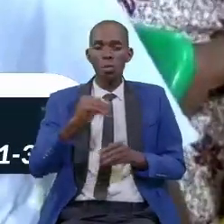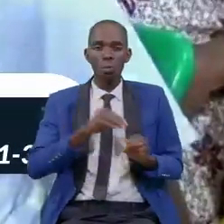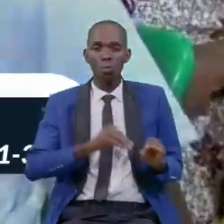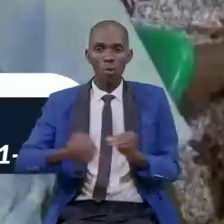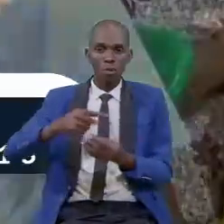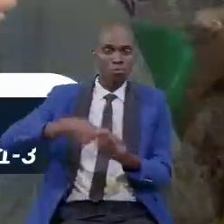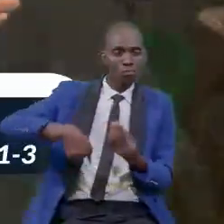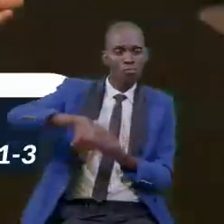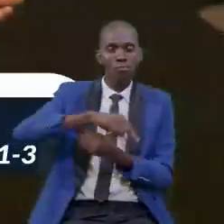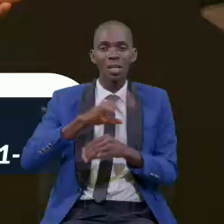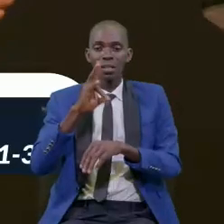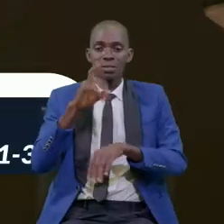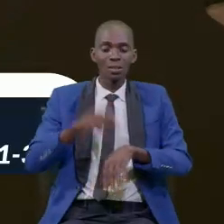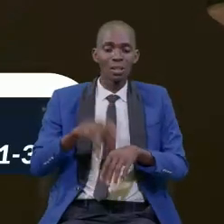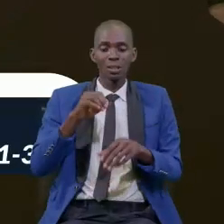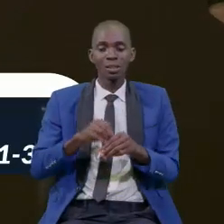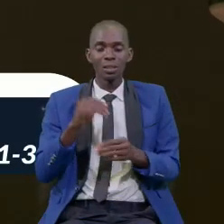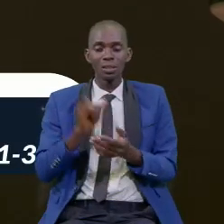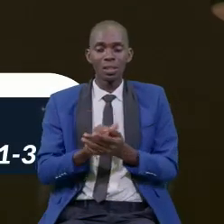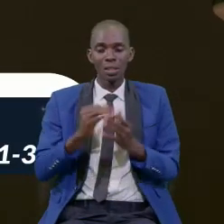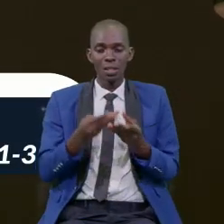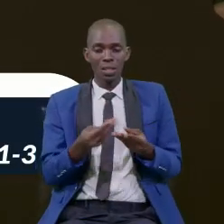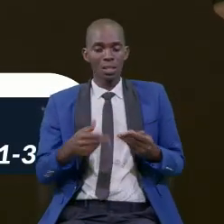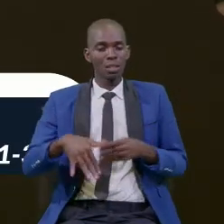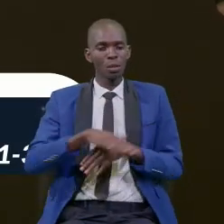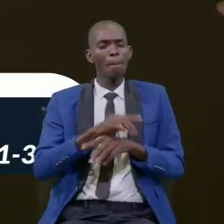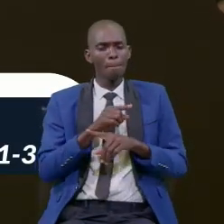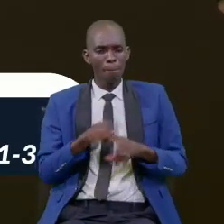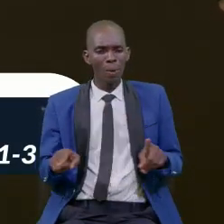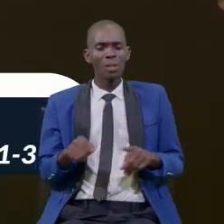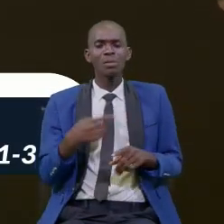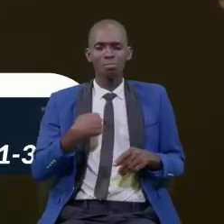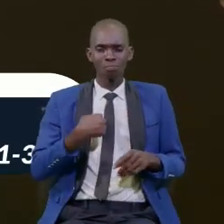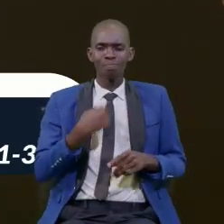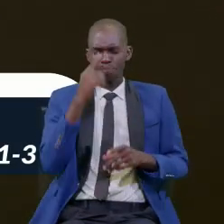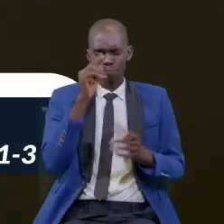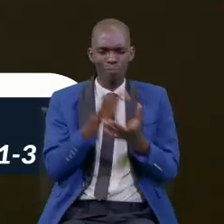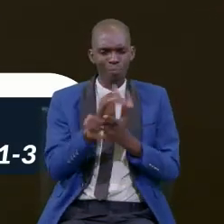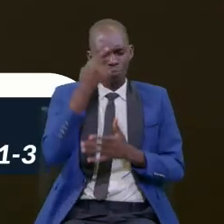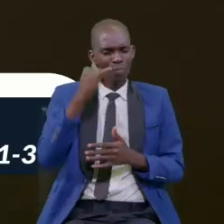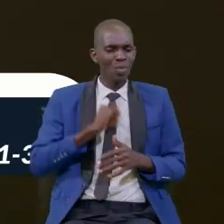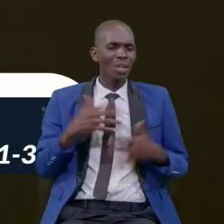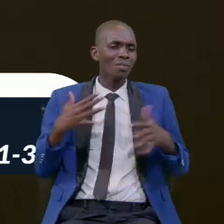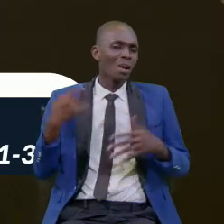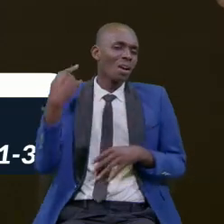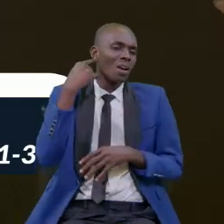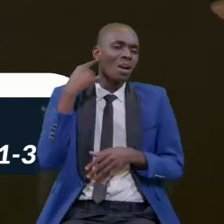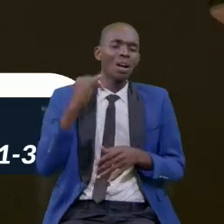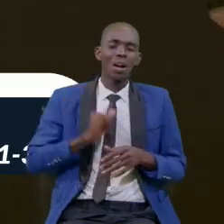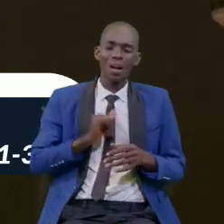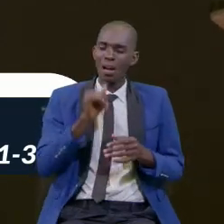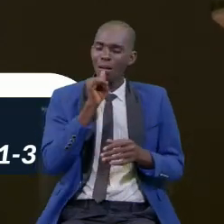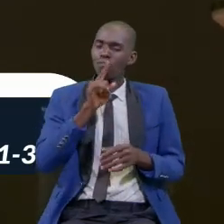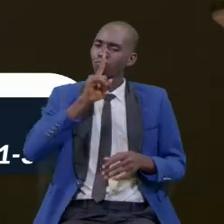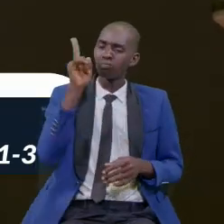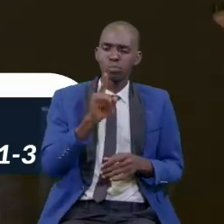down. This is faith. I've heard what the Lord has done. I am convinced beyond any